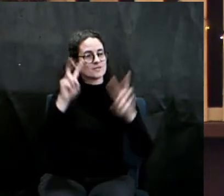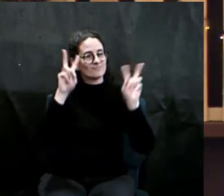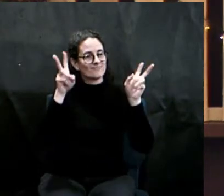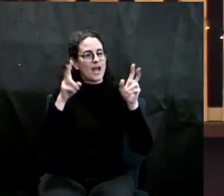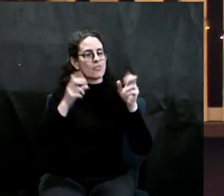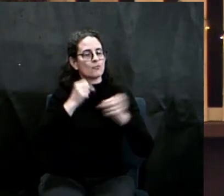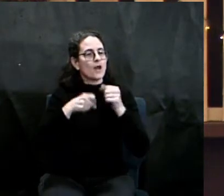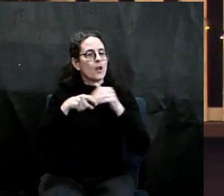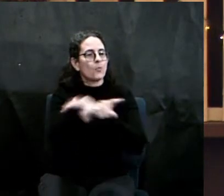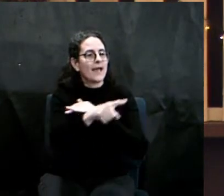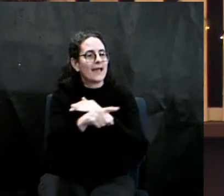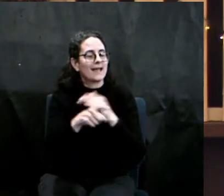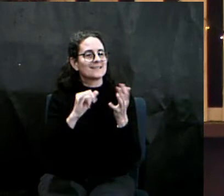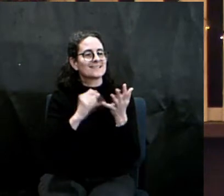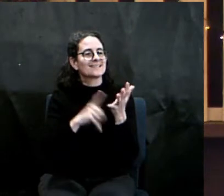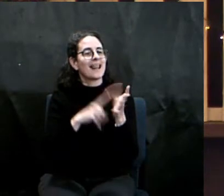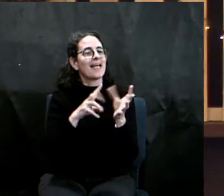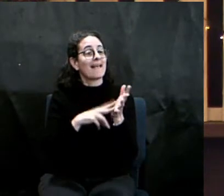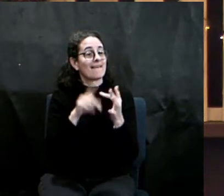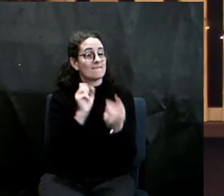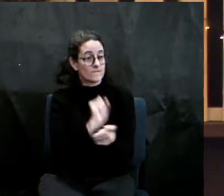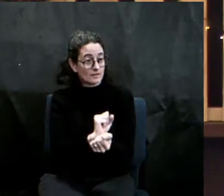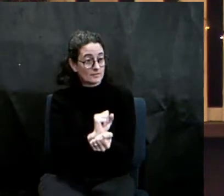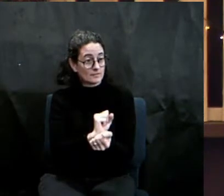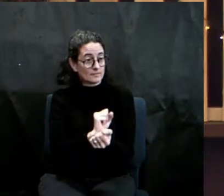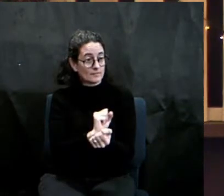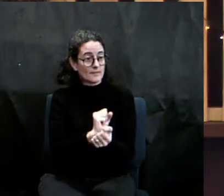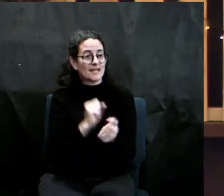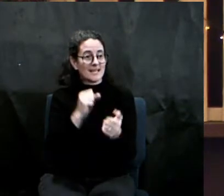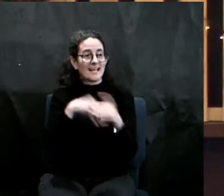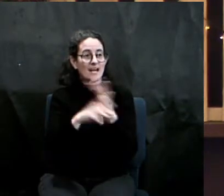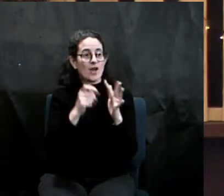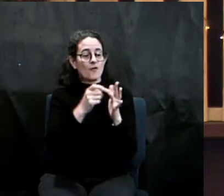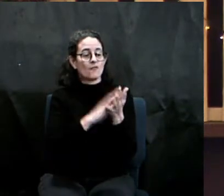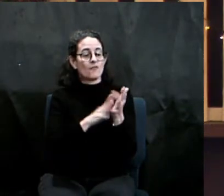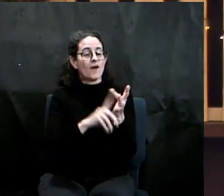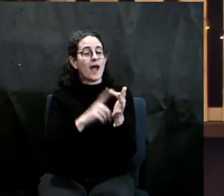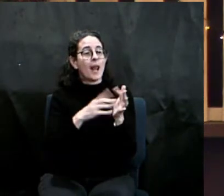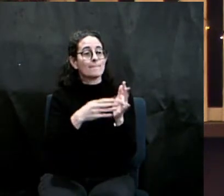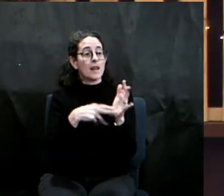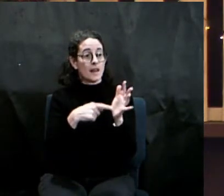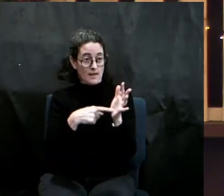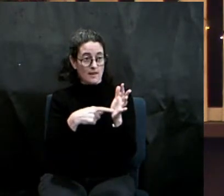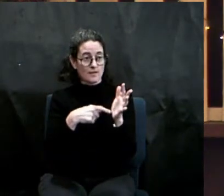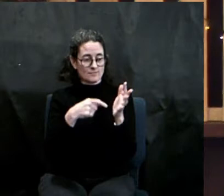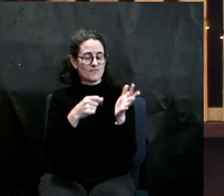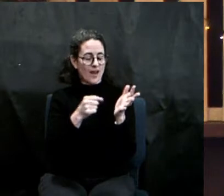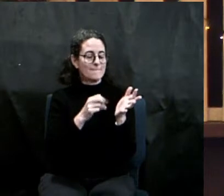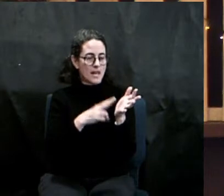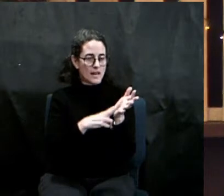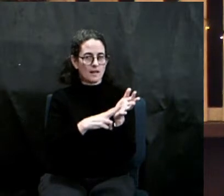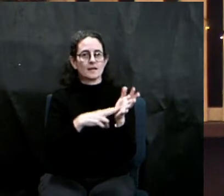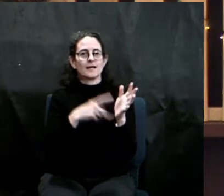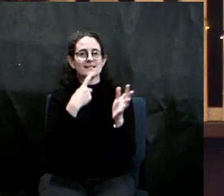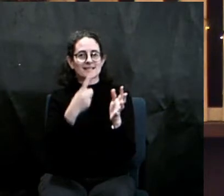Onesimus. We read about that in Paul's letter to Philemon. Onesimus came to visit Paul